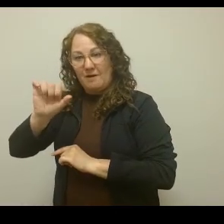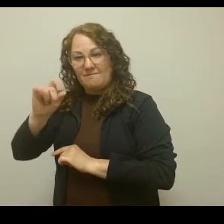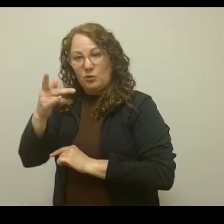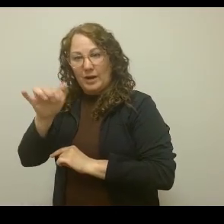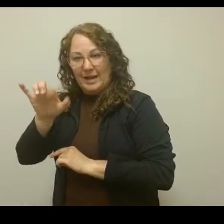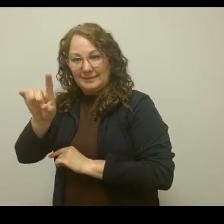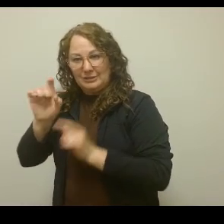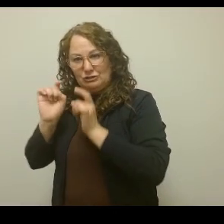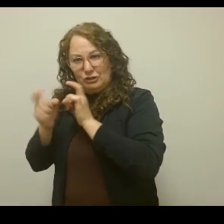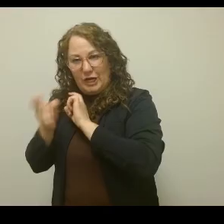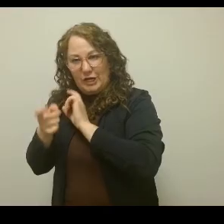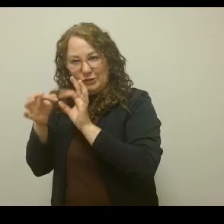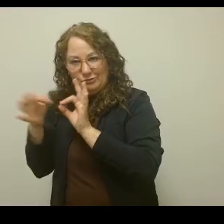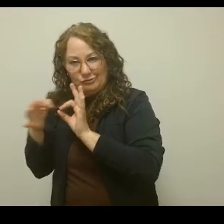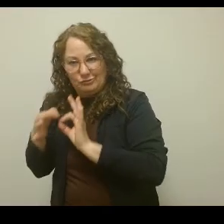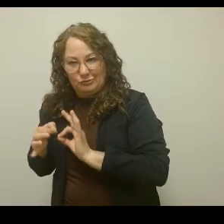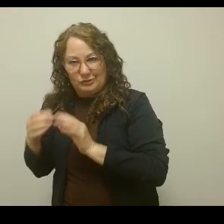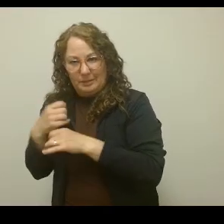ideas,